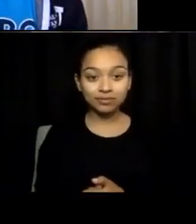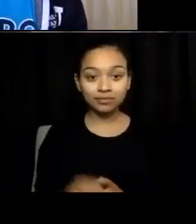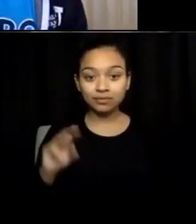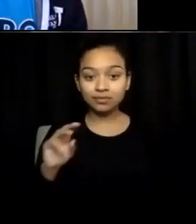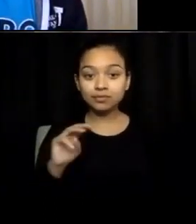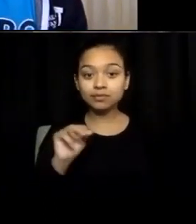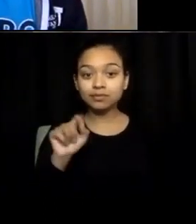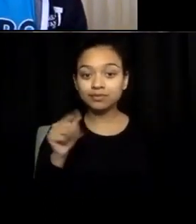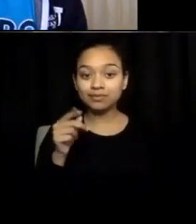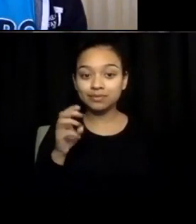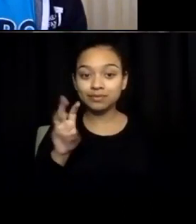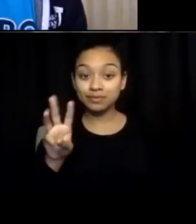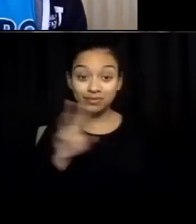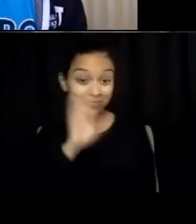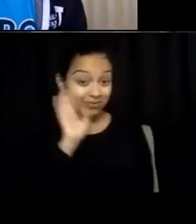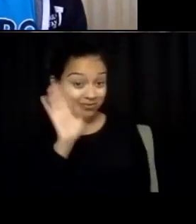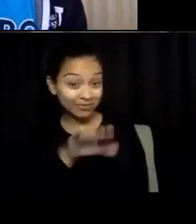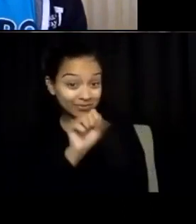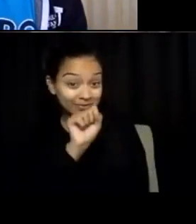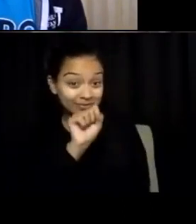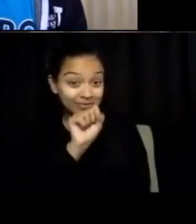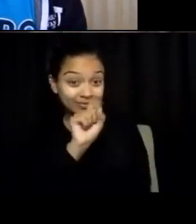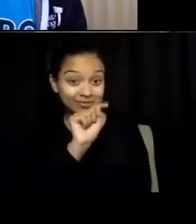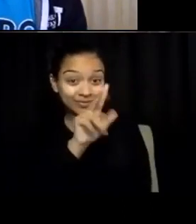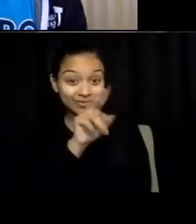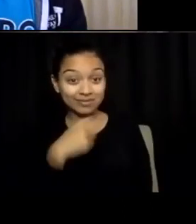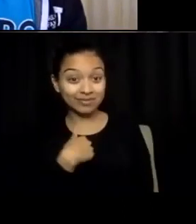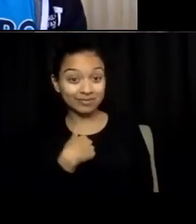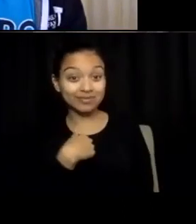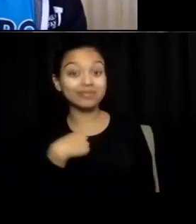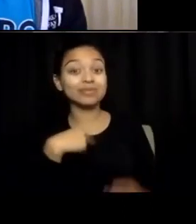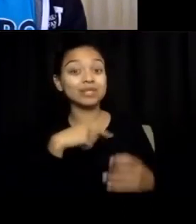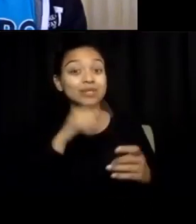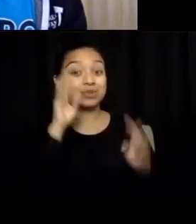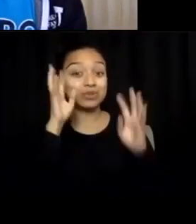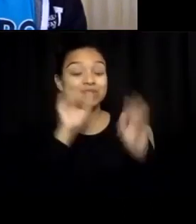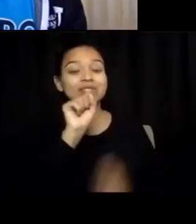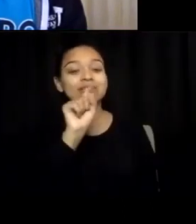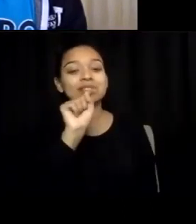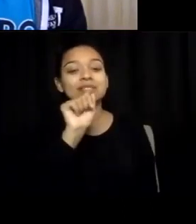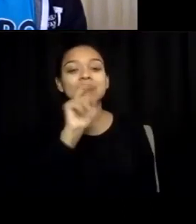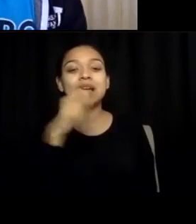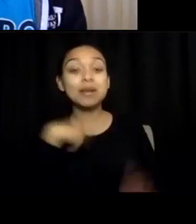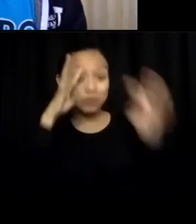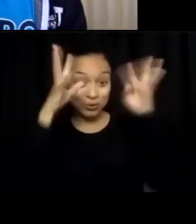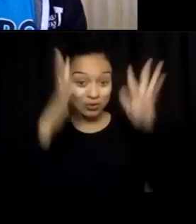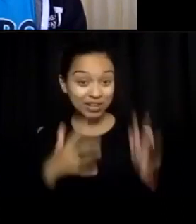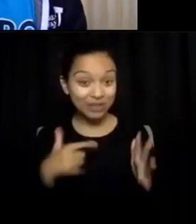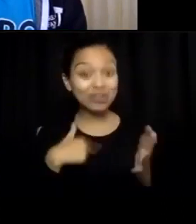Do you know I'm a creator? Hey, So, right, cartoons also.